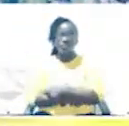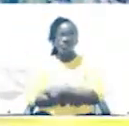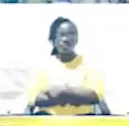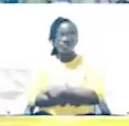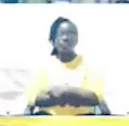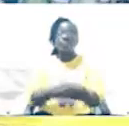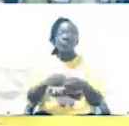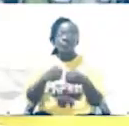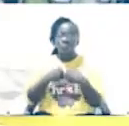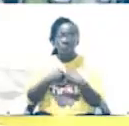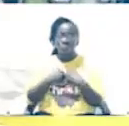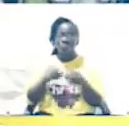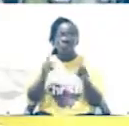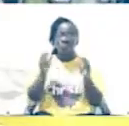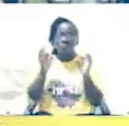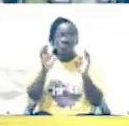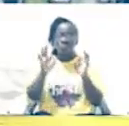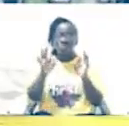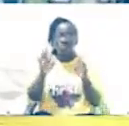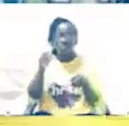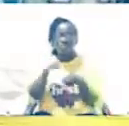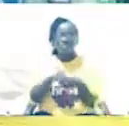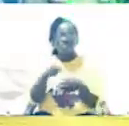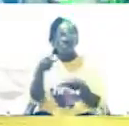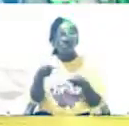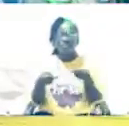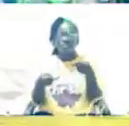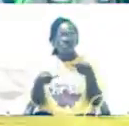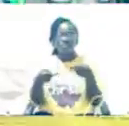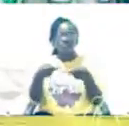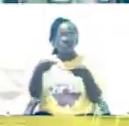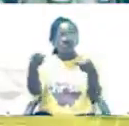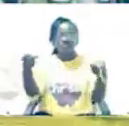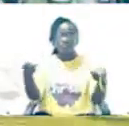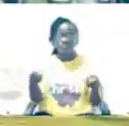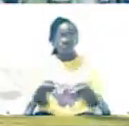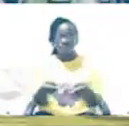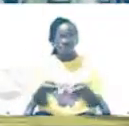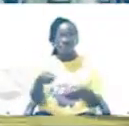the village. My cousin Power Crassy. In